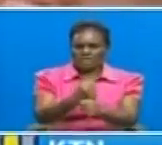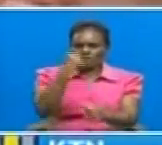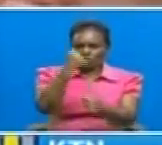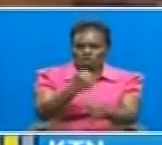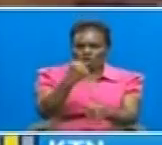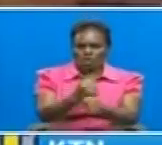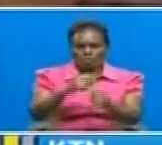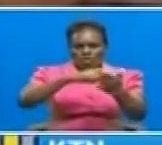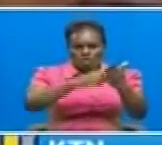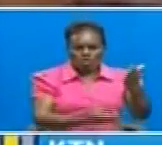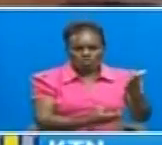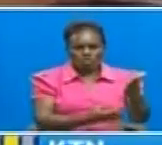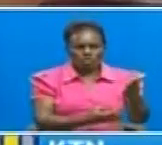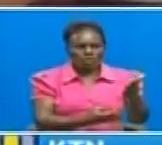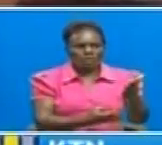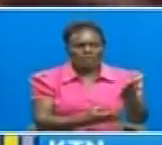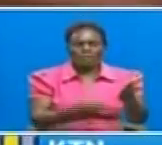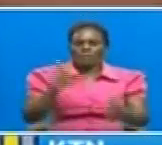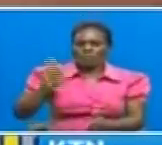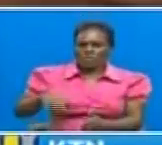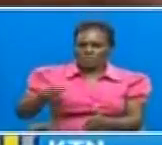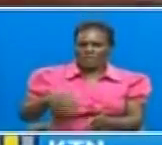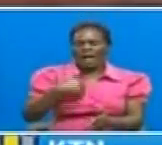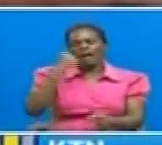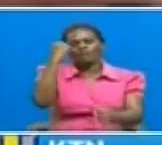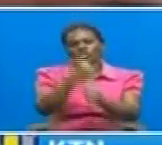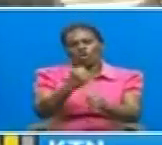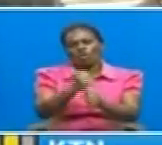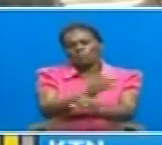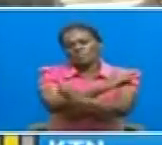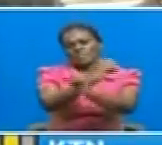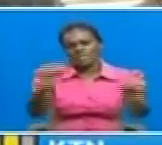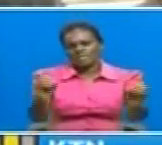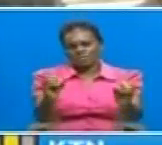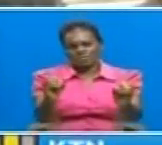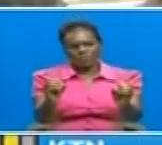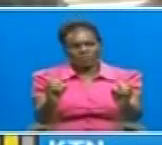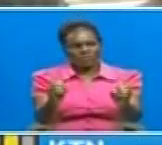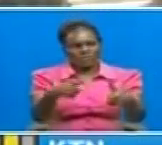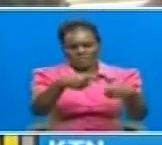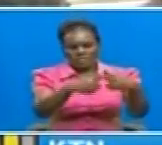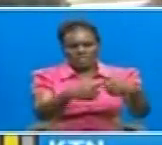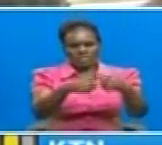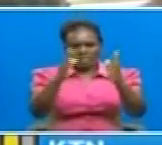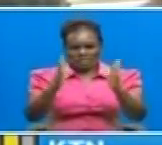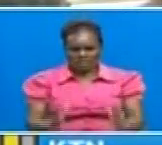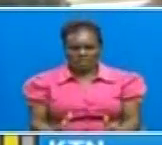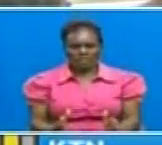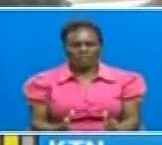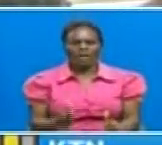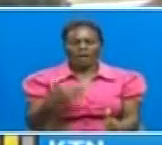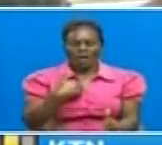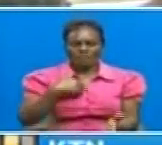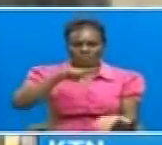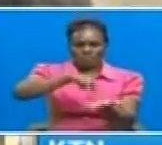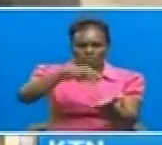employees and contract staff, mostly women, have no jobs for now. He, an engineer who pioneered massive Mumias